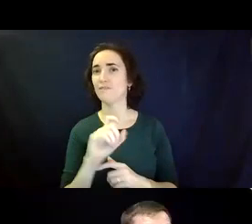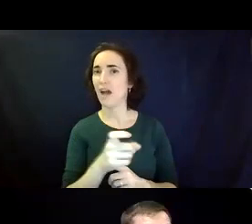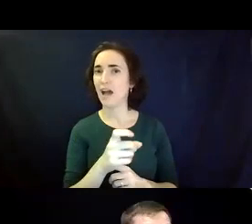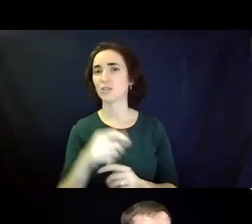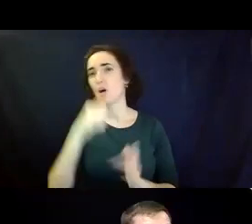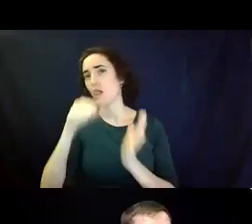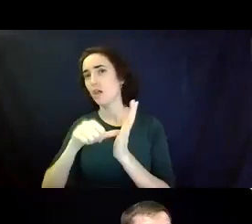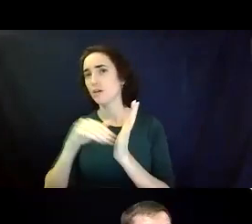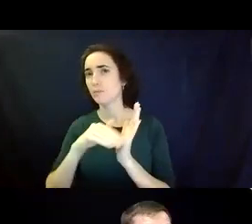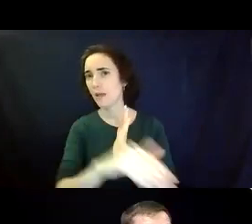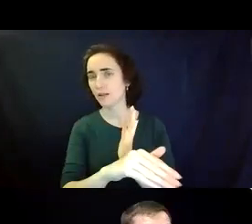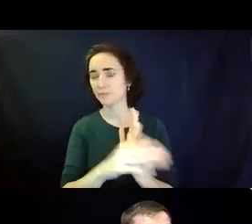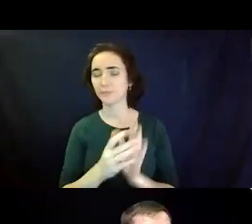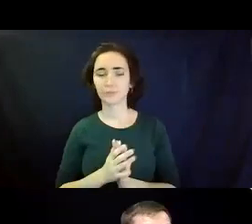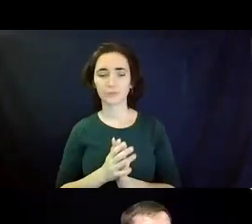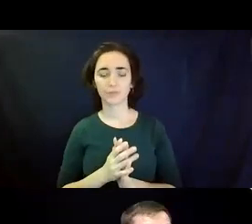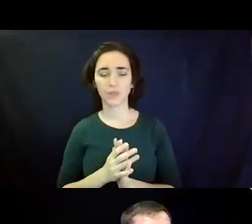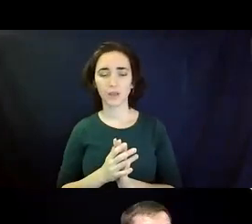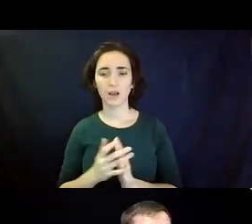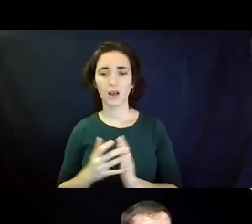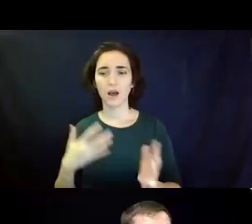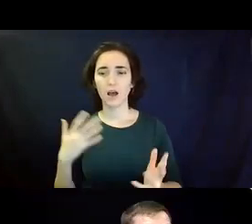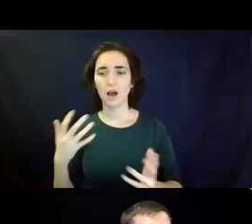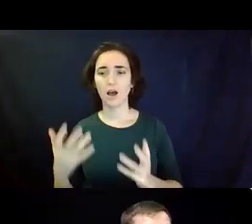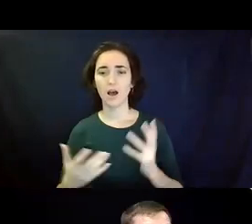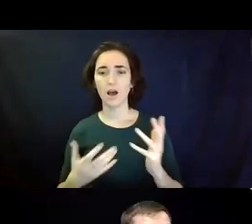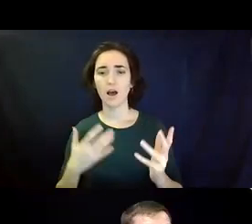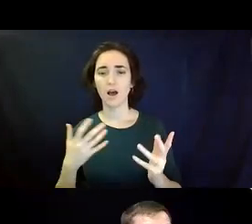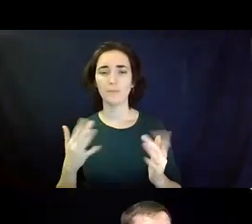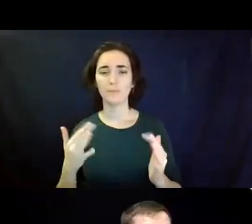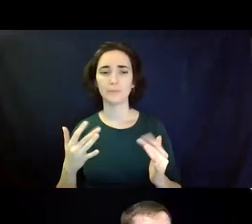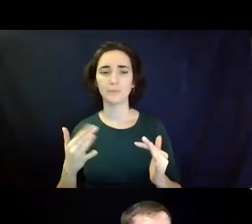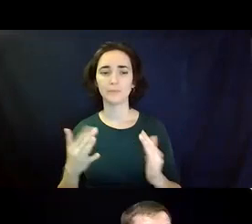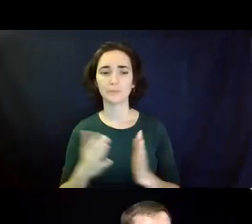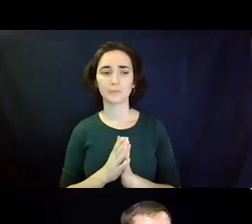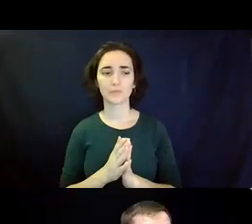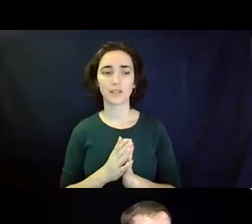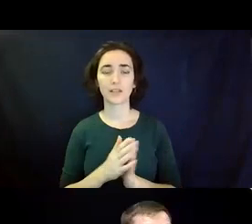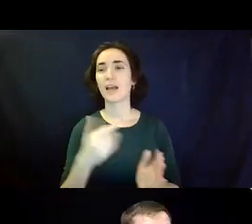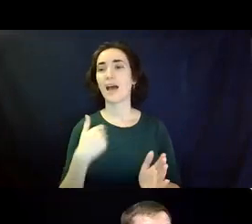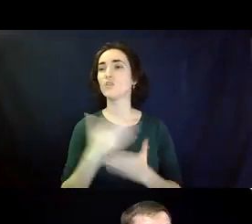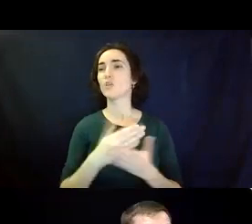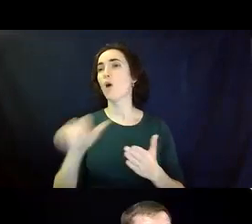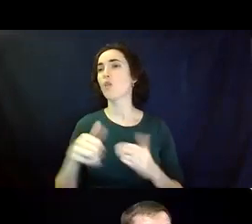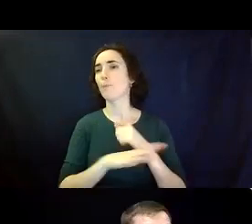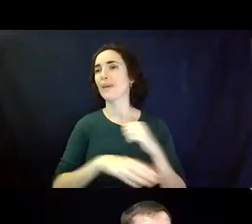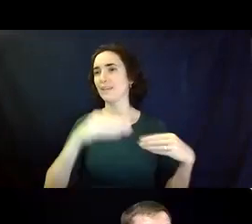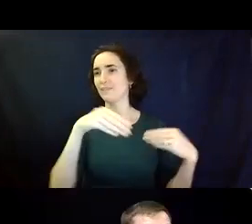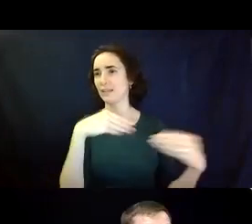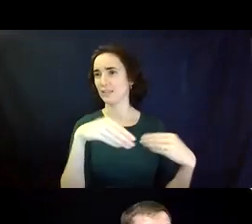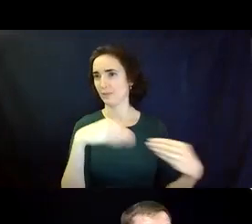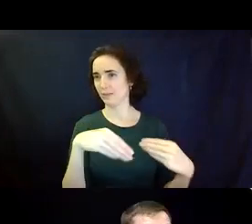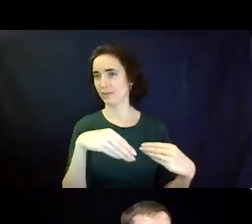mail. And then there's some other basic flexibilities, largely having to do with